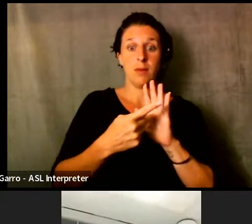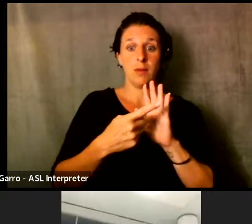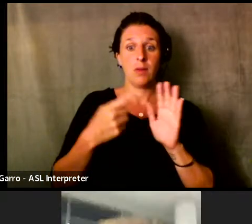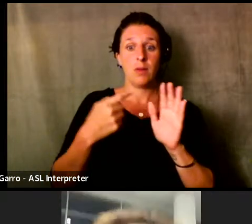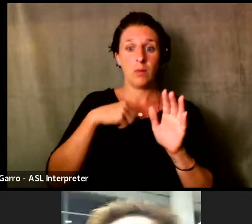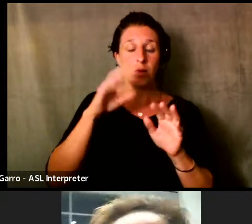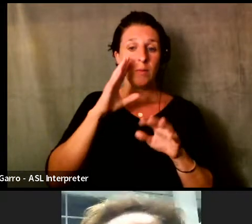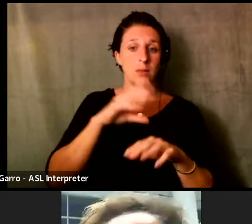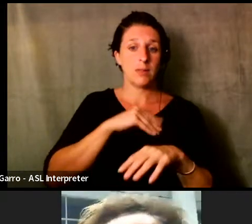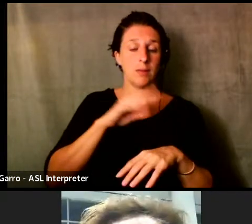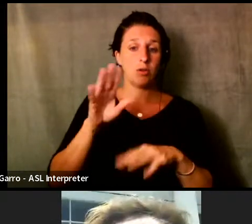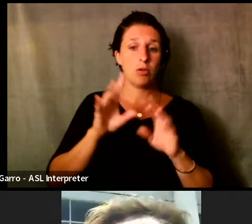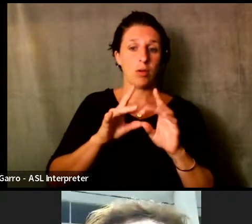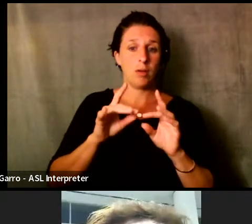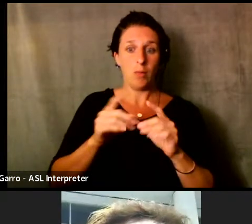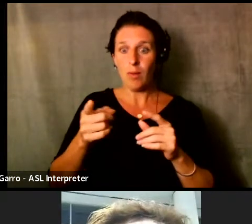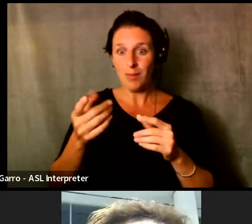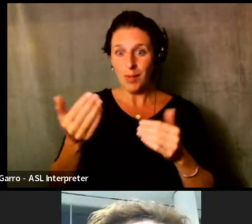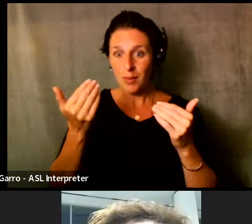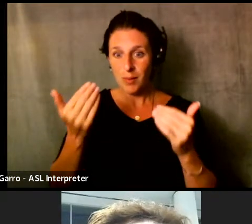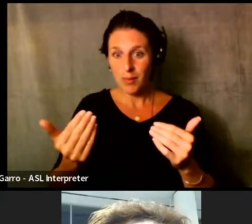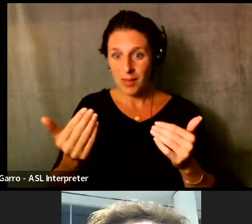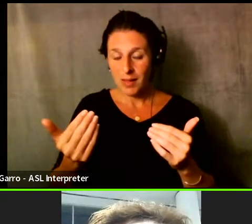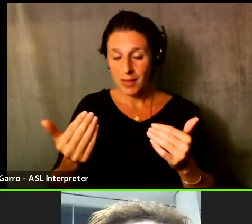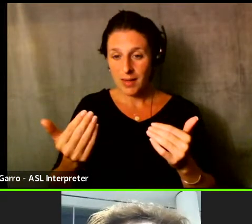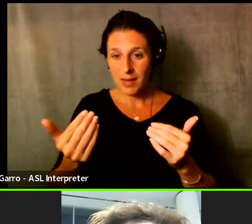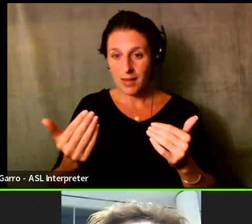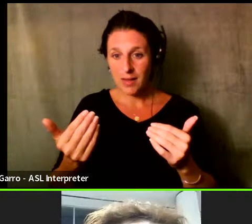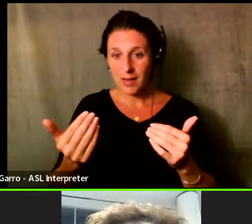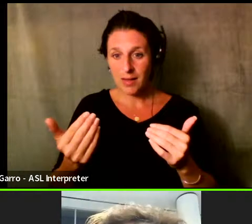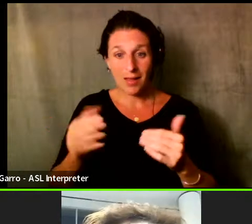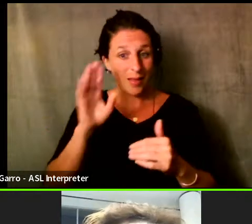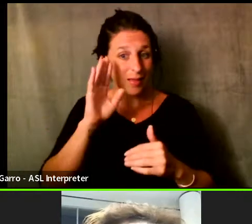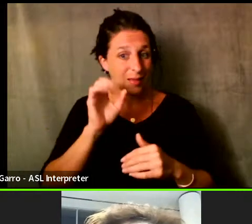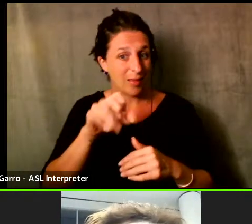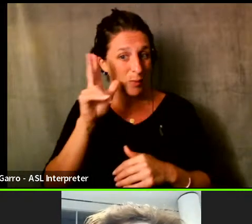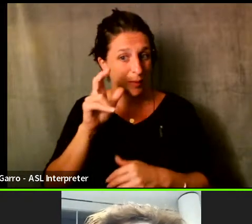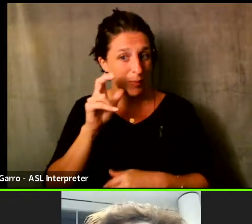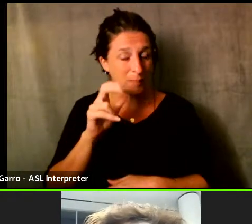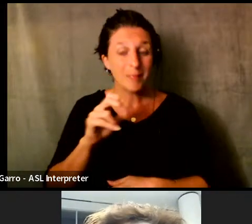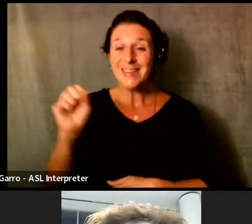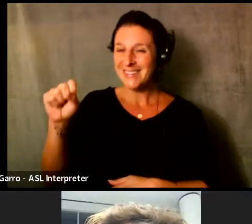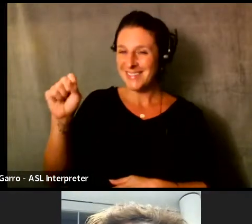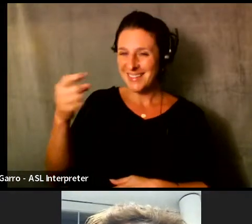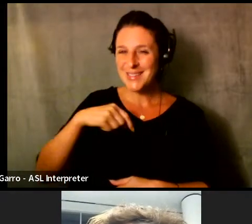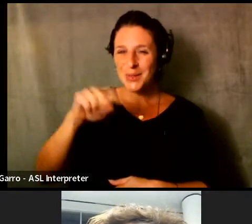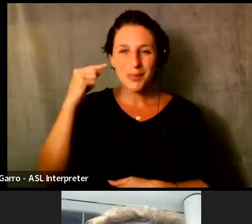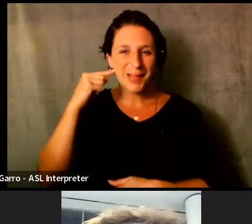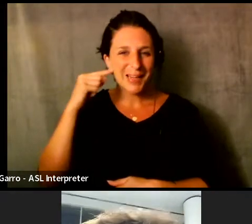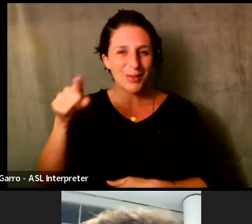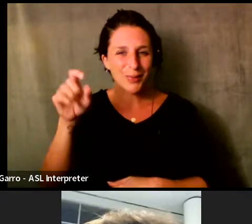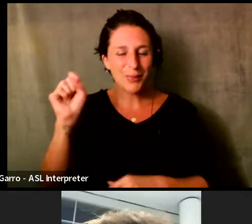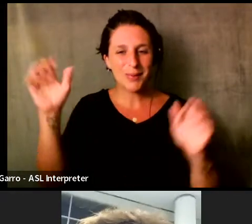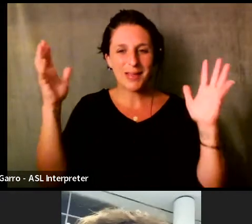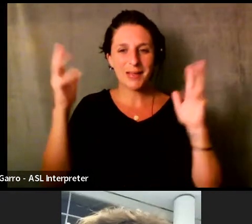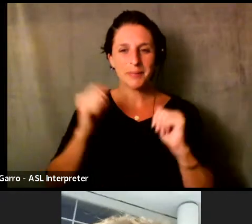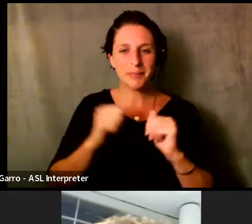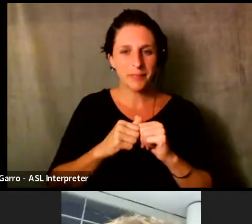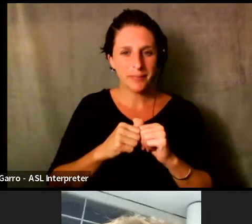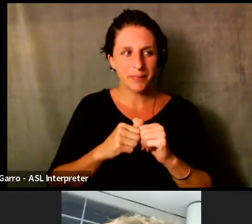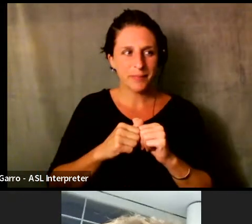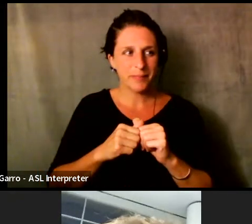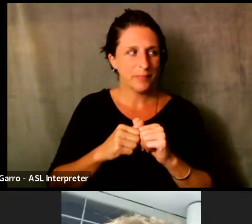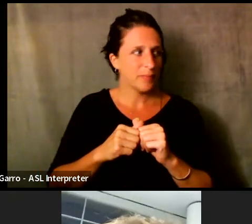here we go. Go ahead. Hi, can you hear me? Yes, we can hear you. Yay. Go ahead. Oh.